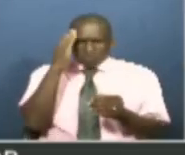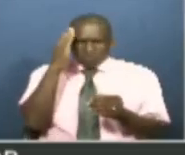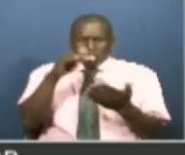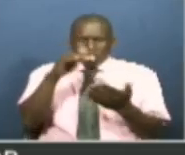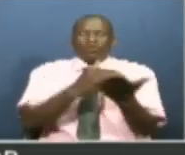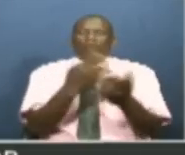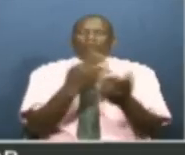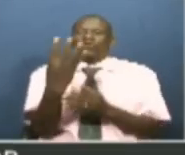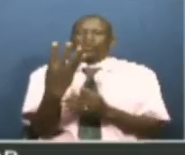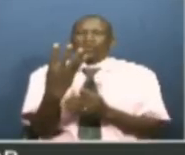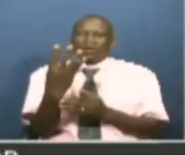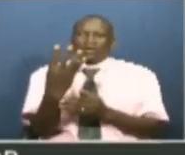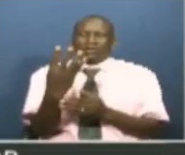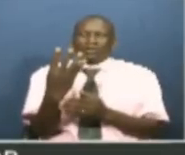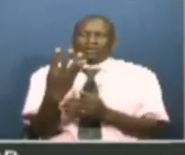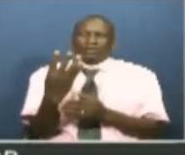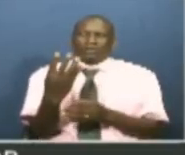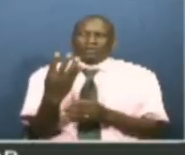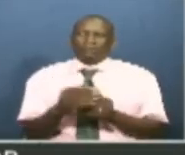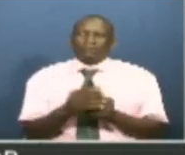4,